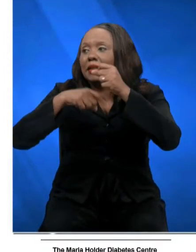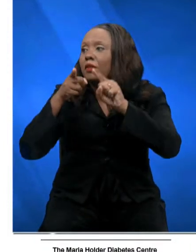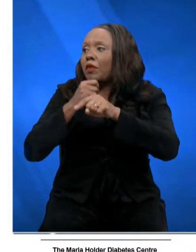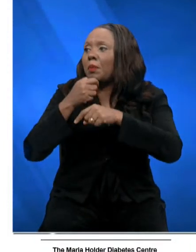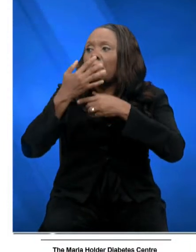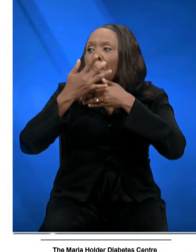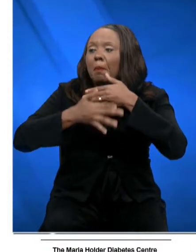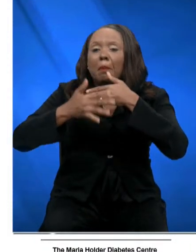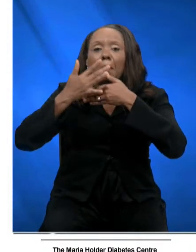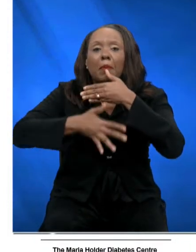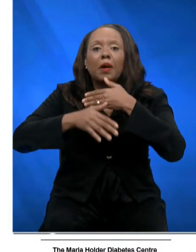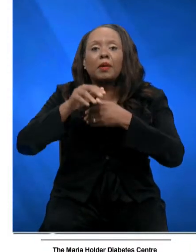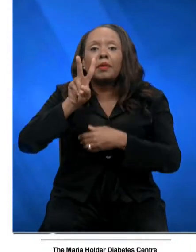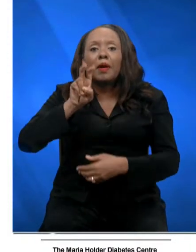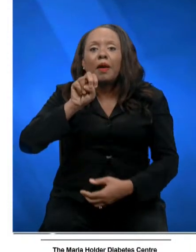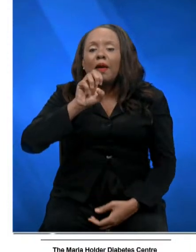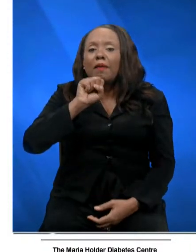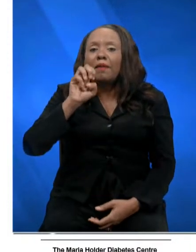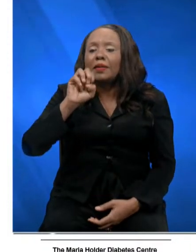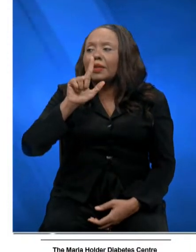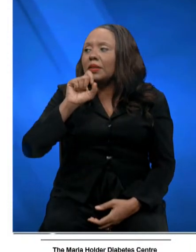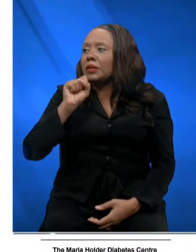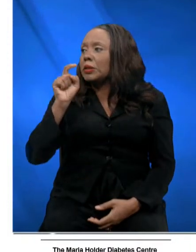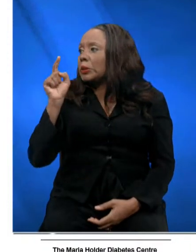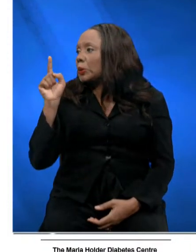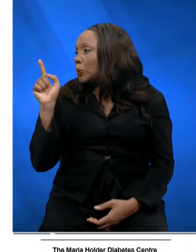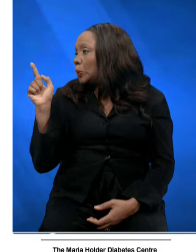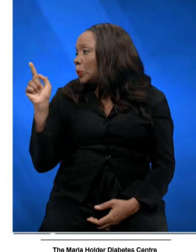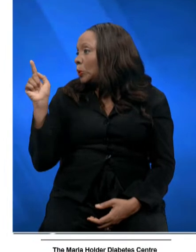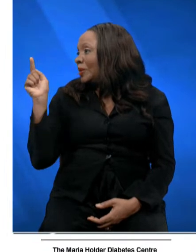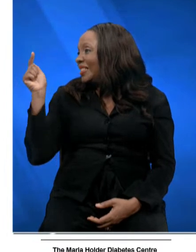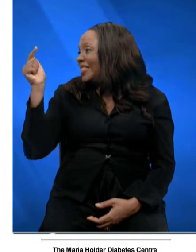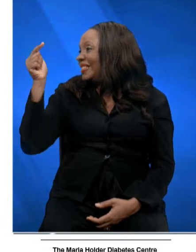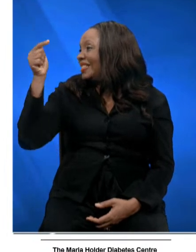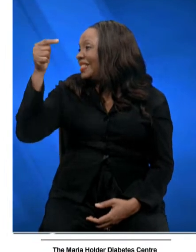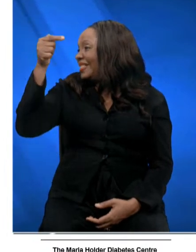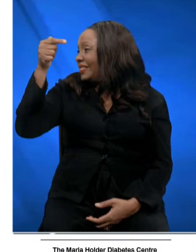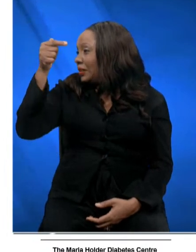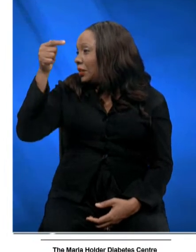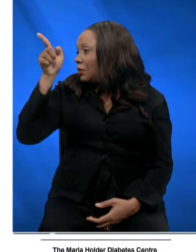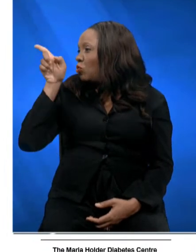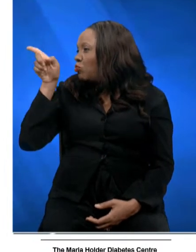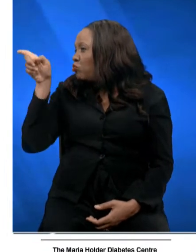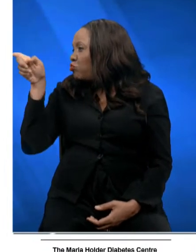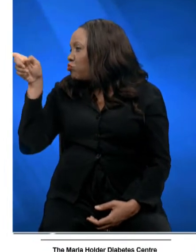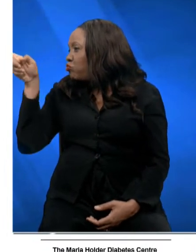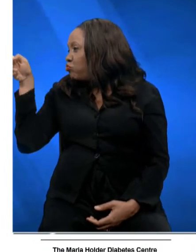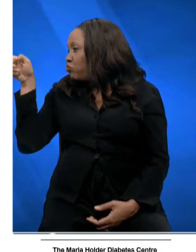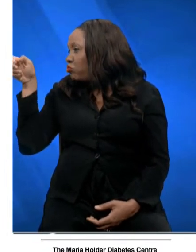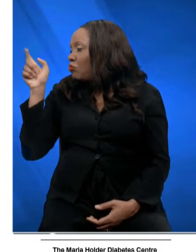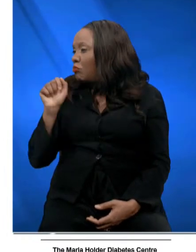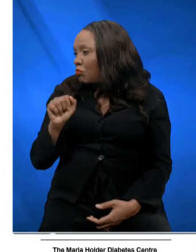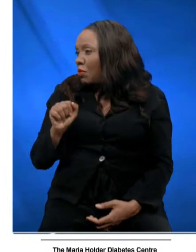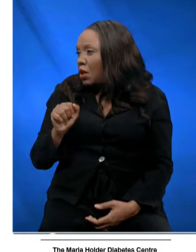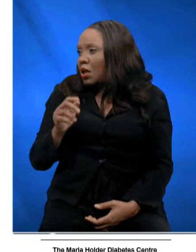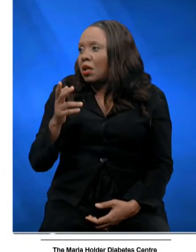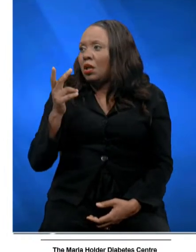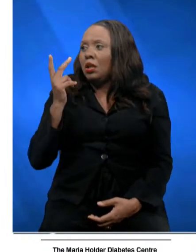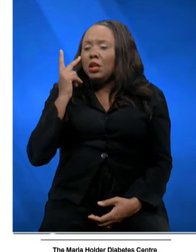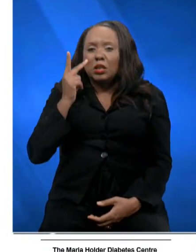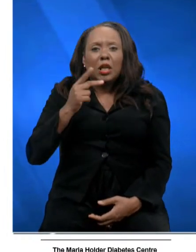of the disease, one of the most common causes of blindness in the working age population, where you have these